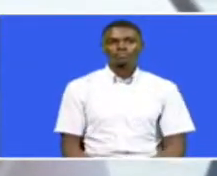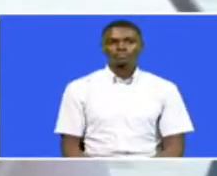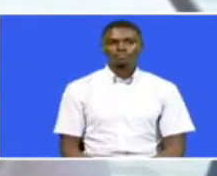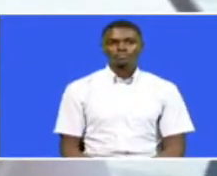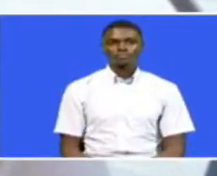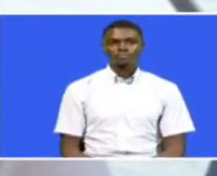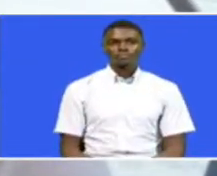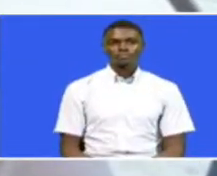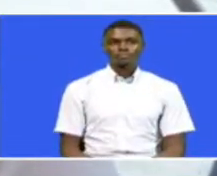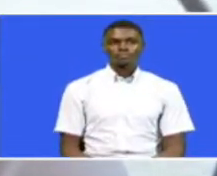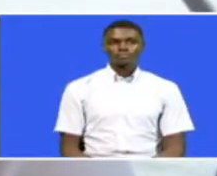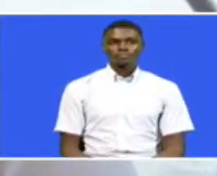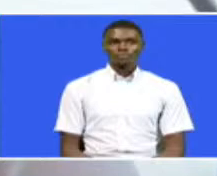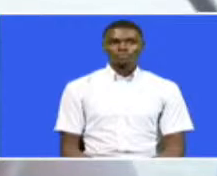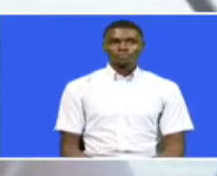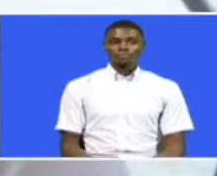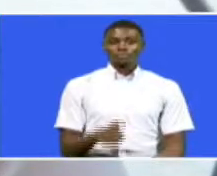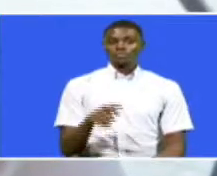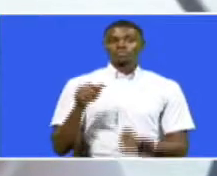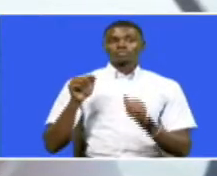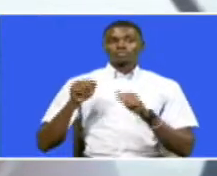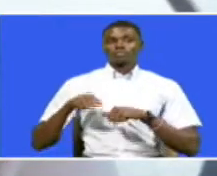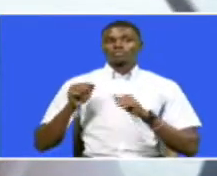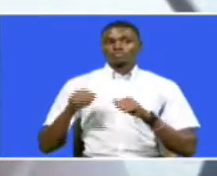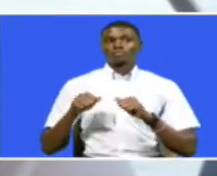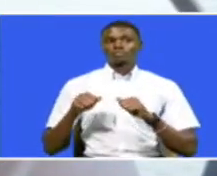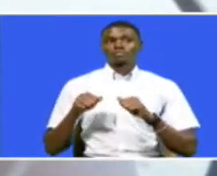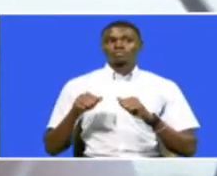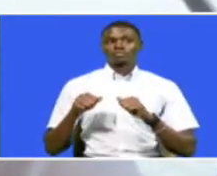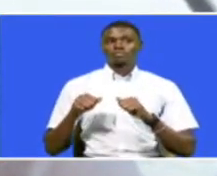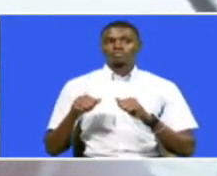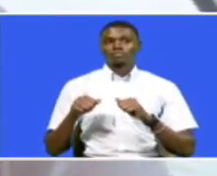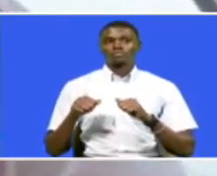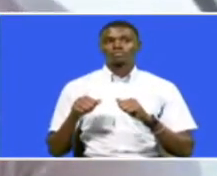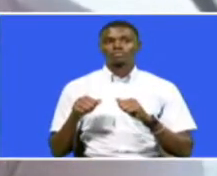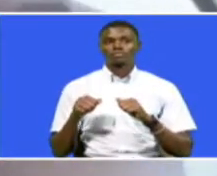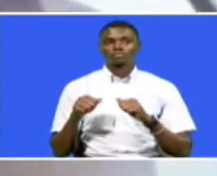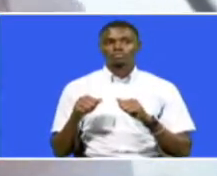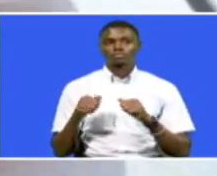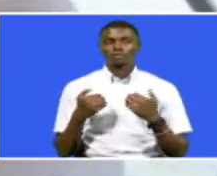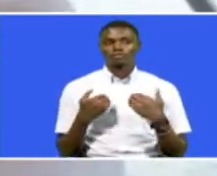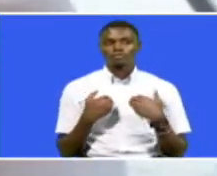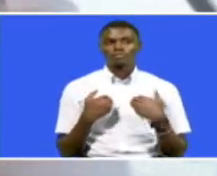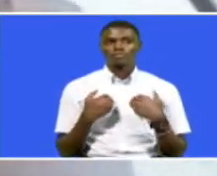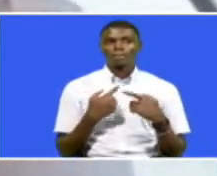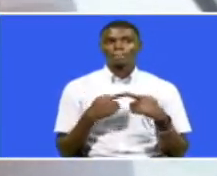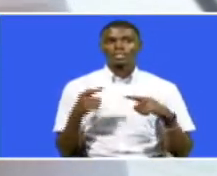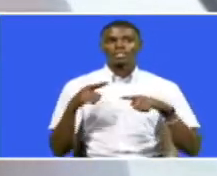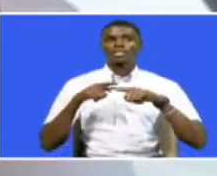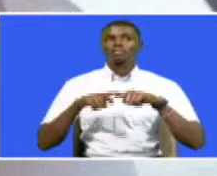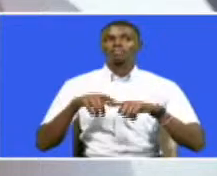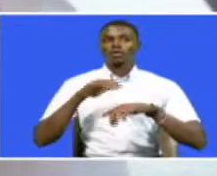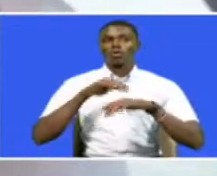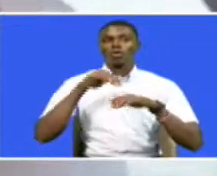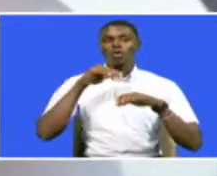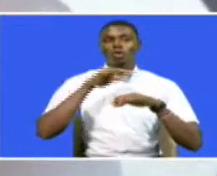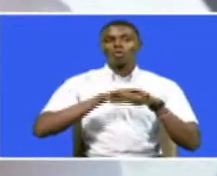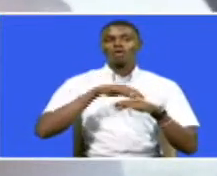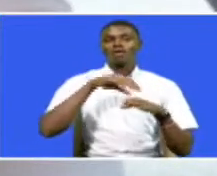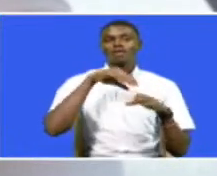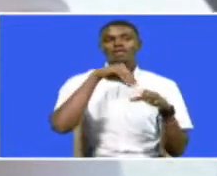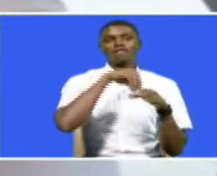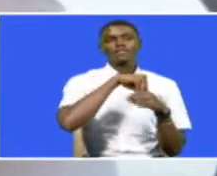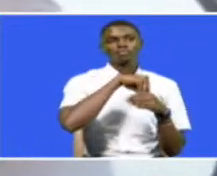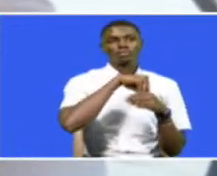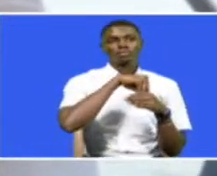is a potential? Yeah, maritime sector is potential, but it depends on the investment.